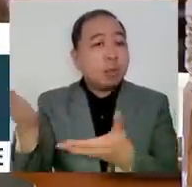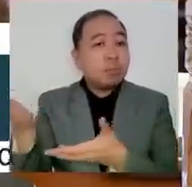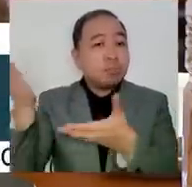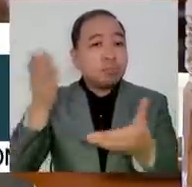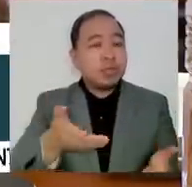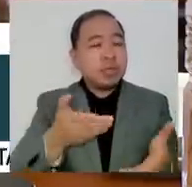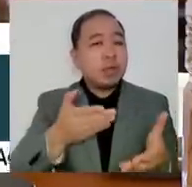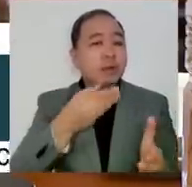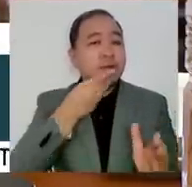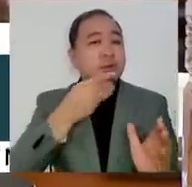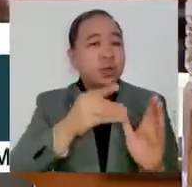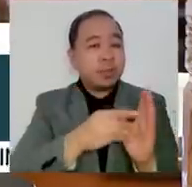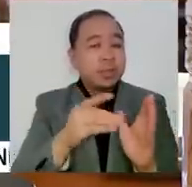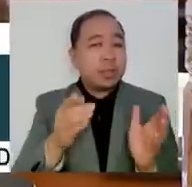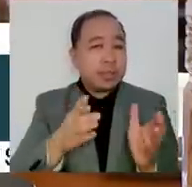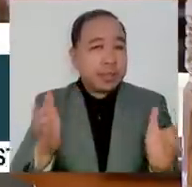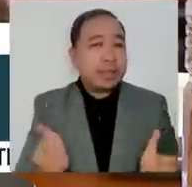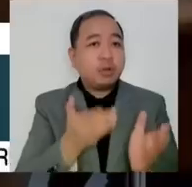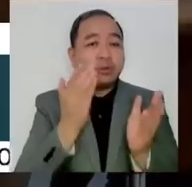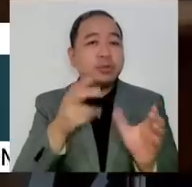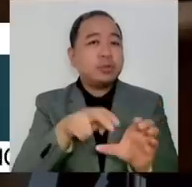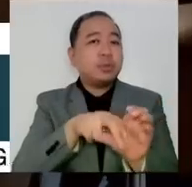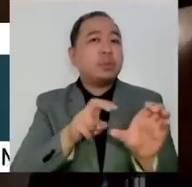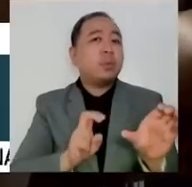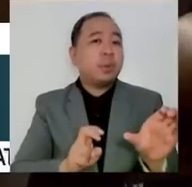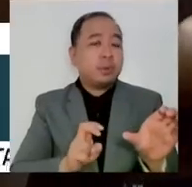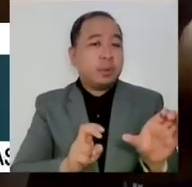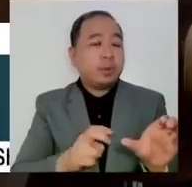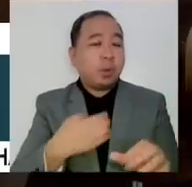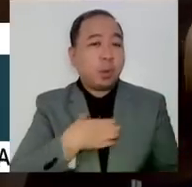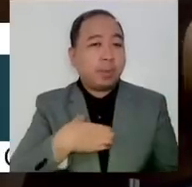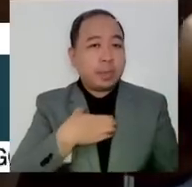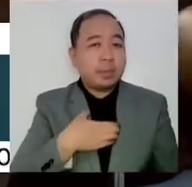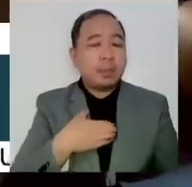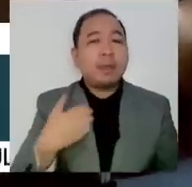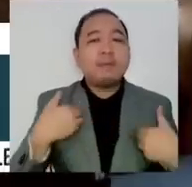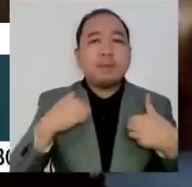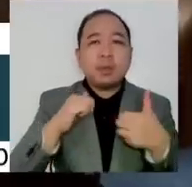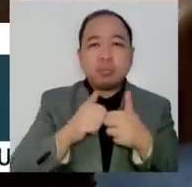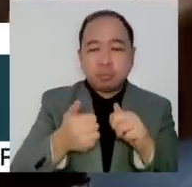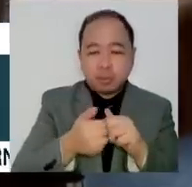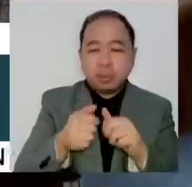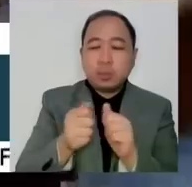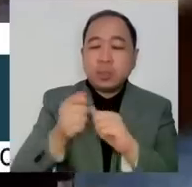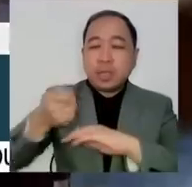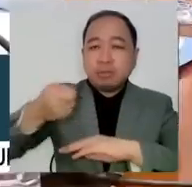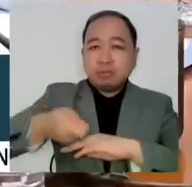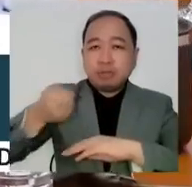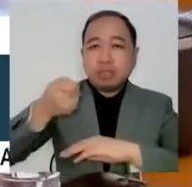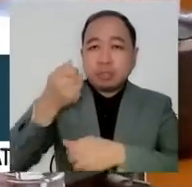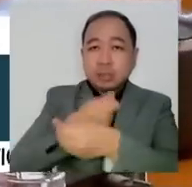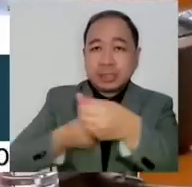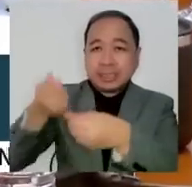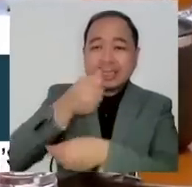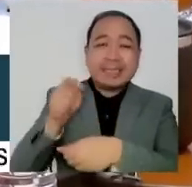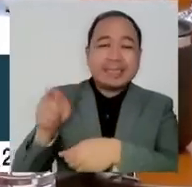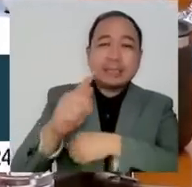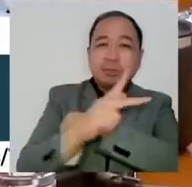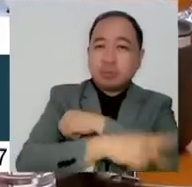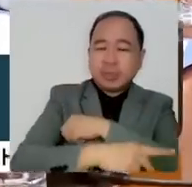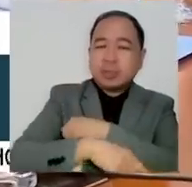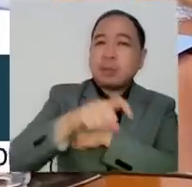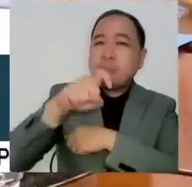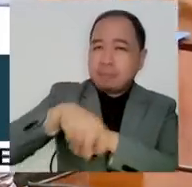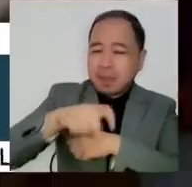at i-encourage ka na umatras na lang. We have problems with the judges. We have to address the breakdown of the